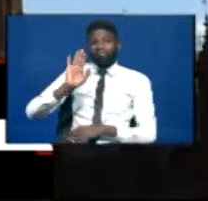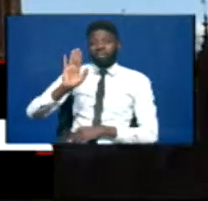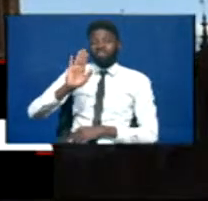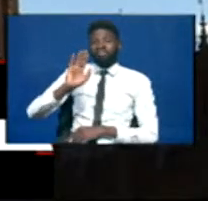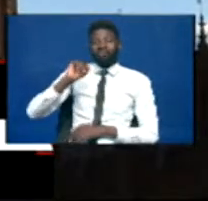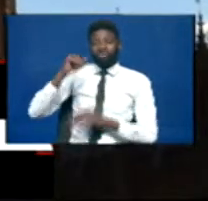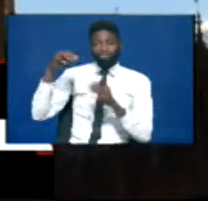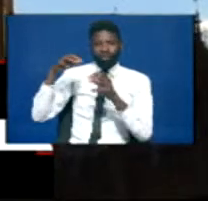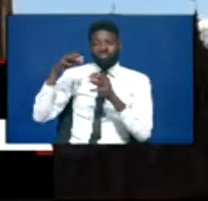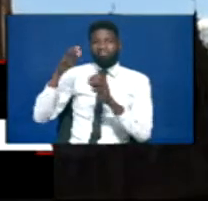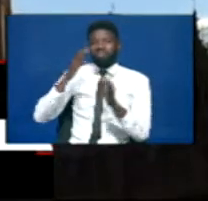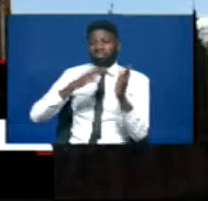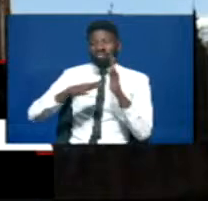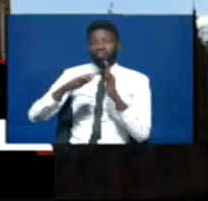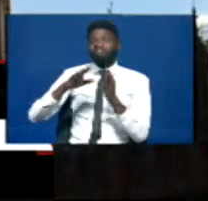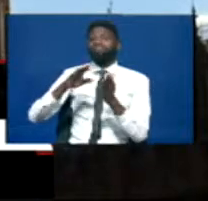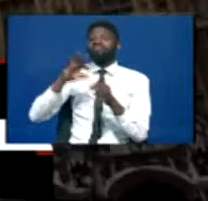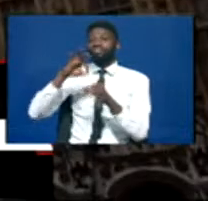Conservative.